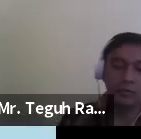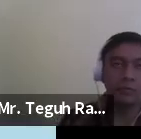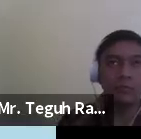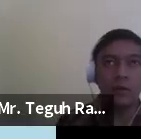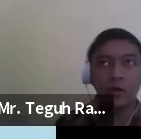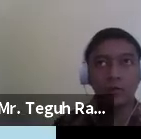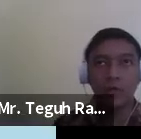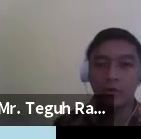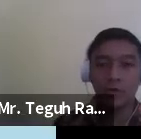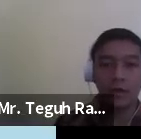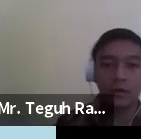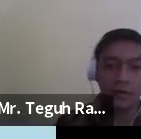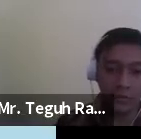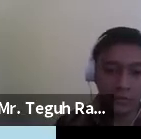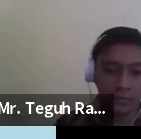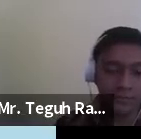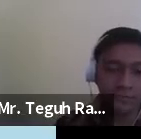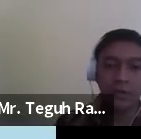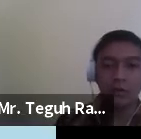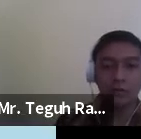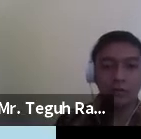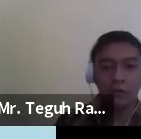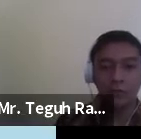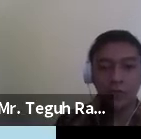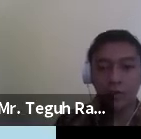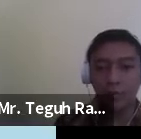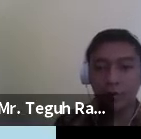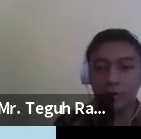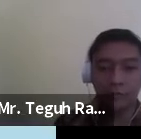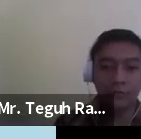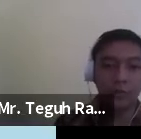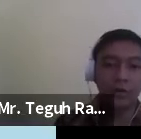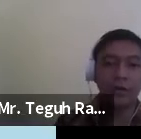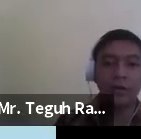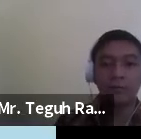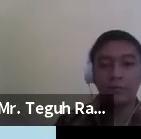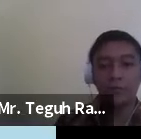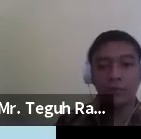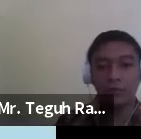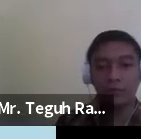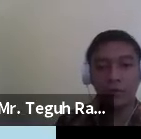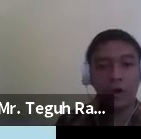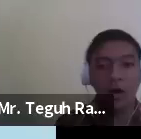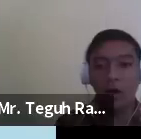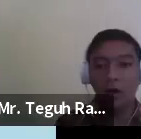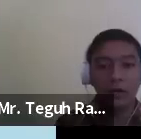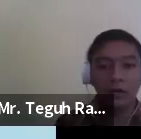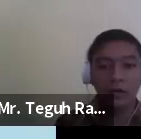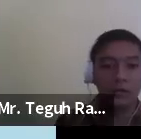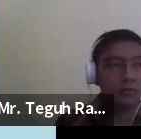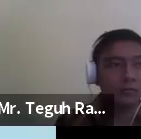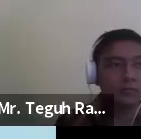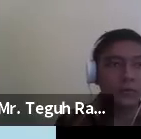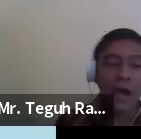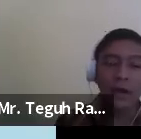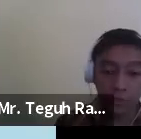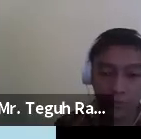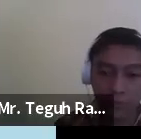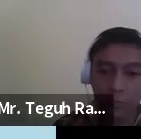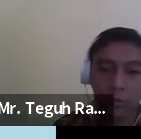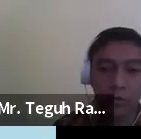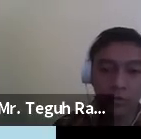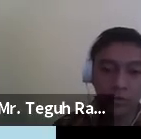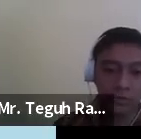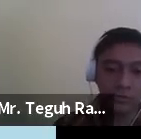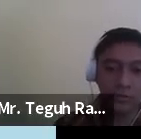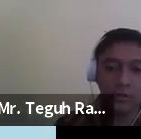in 2019. From January to February, there are